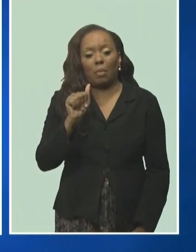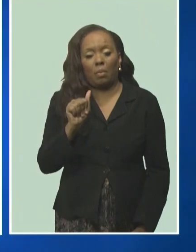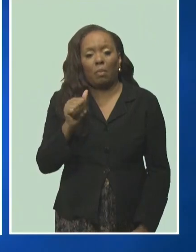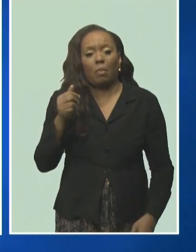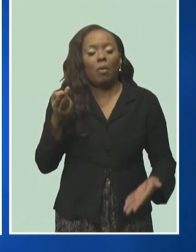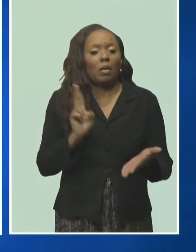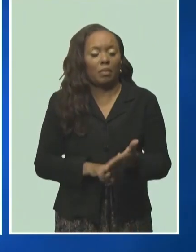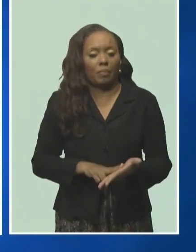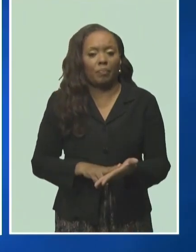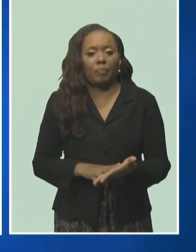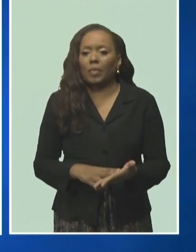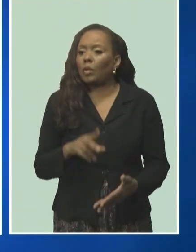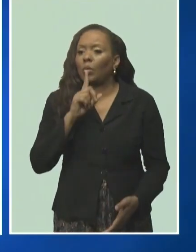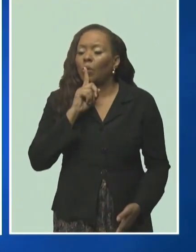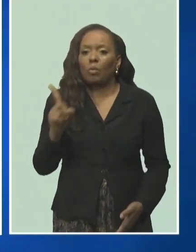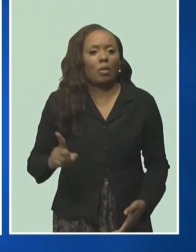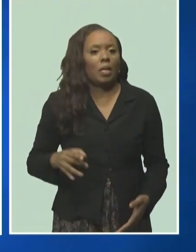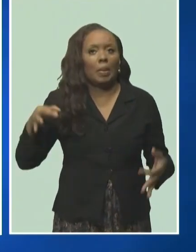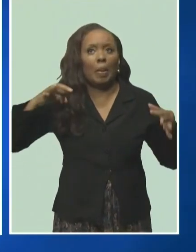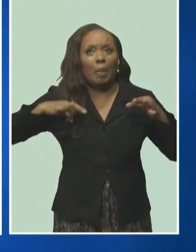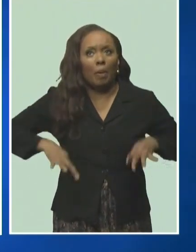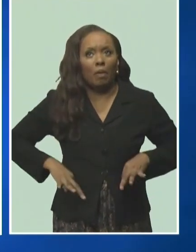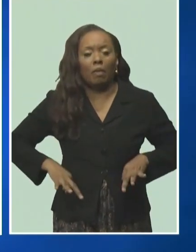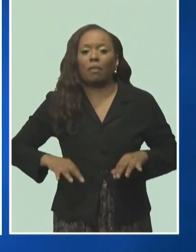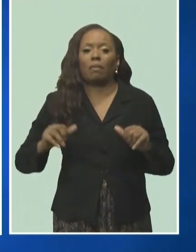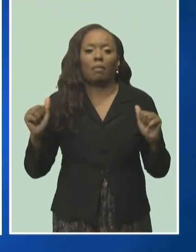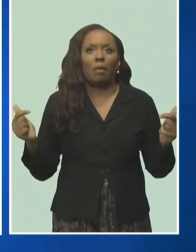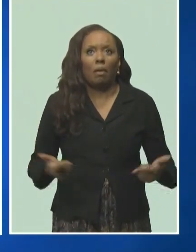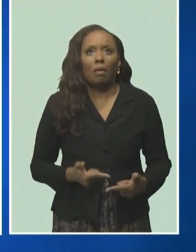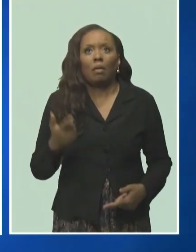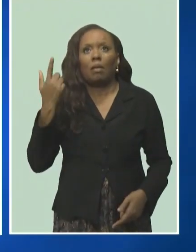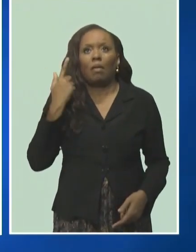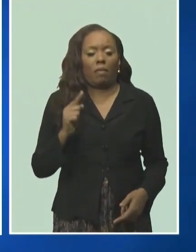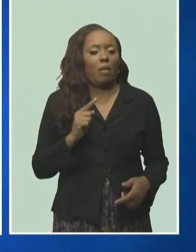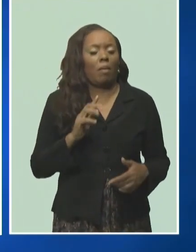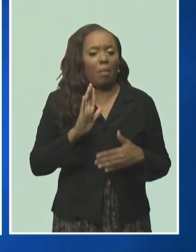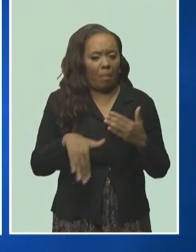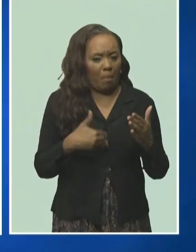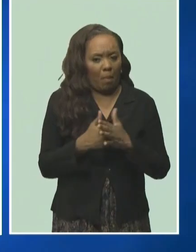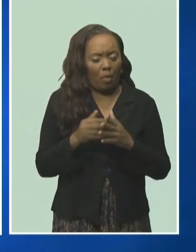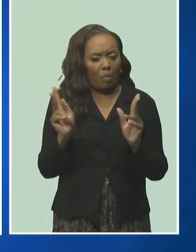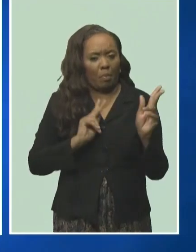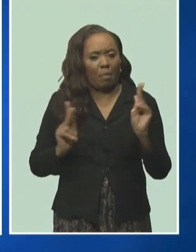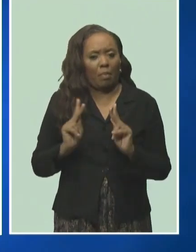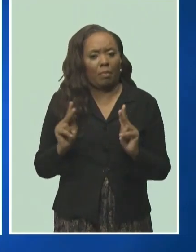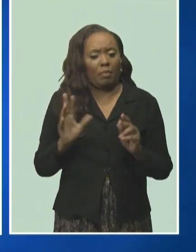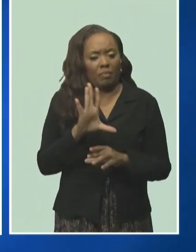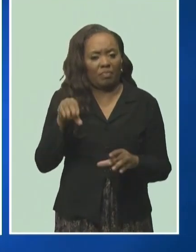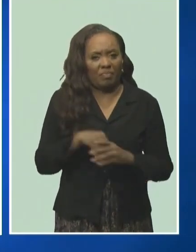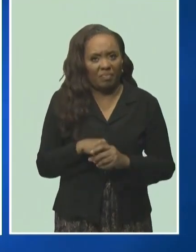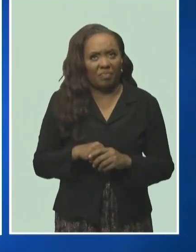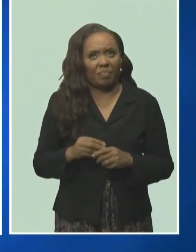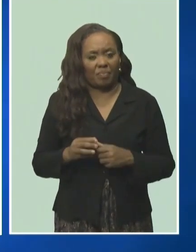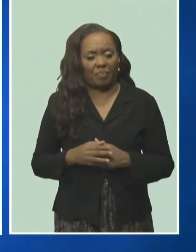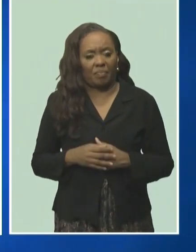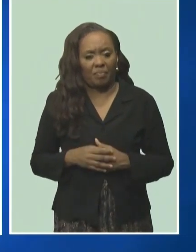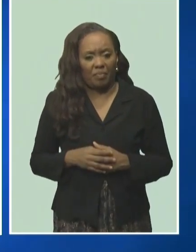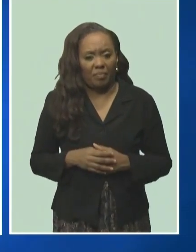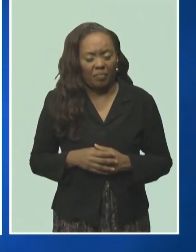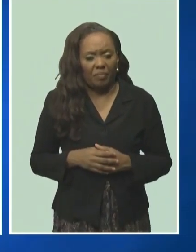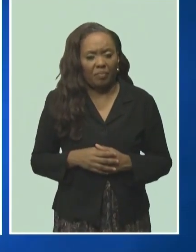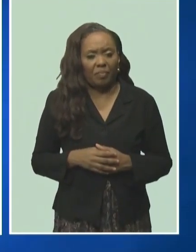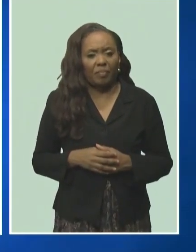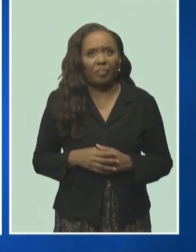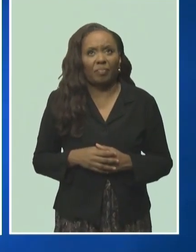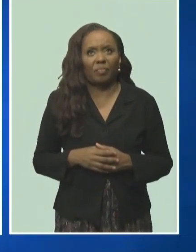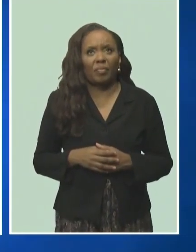win-win situation for the ACP and EU. It isn't that, as the Lord Bishop of